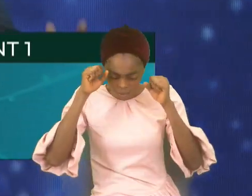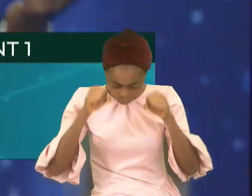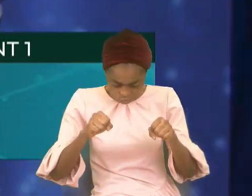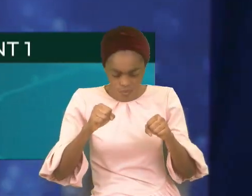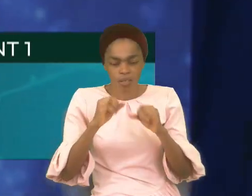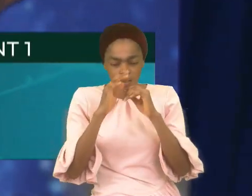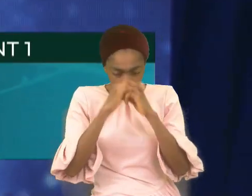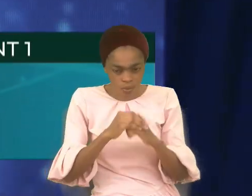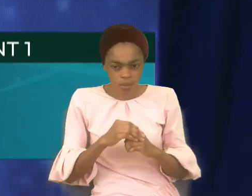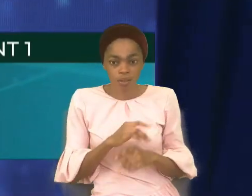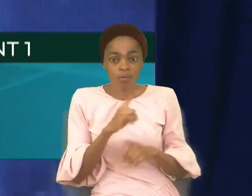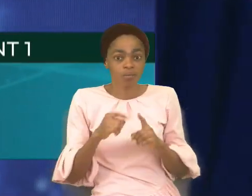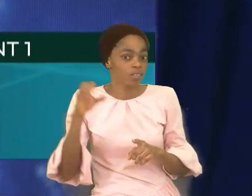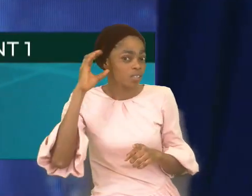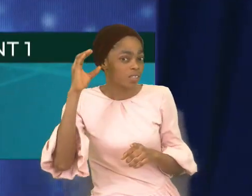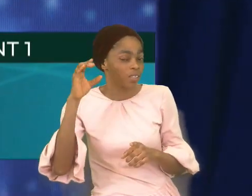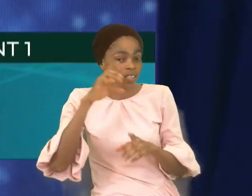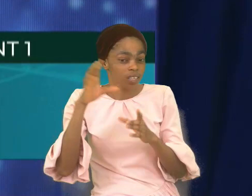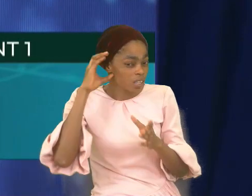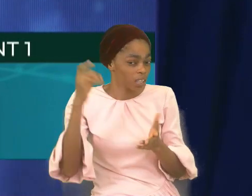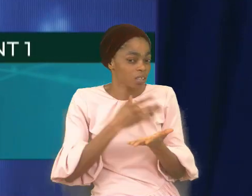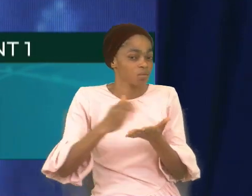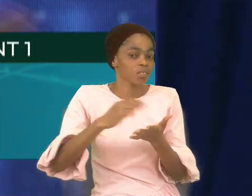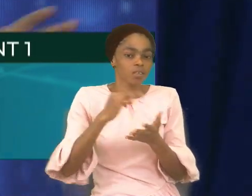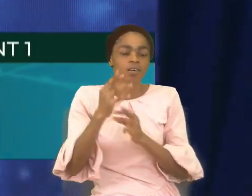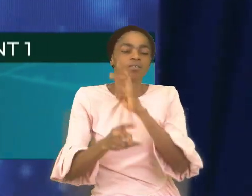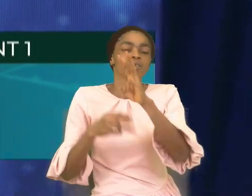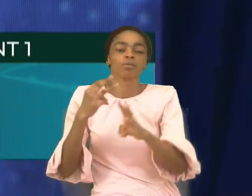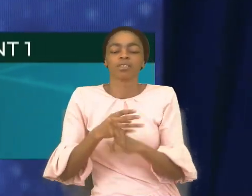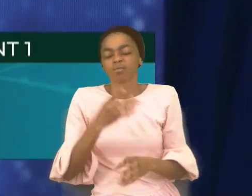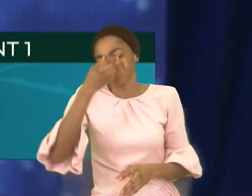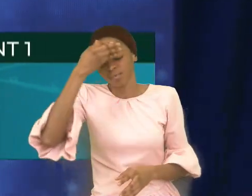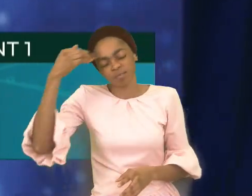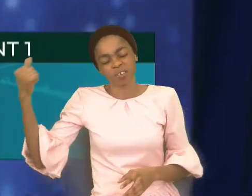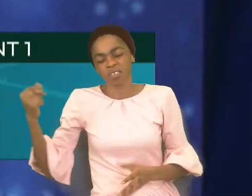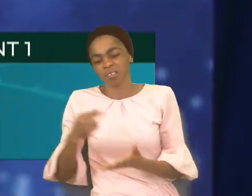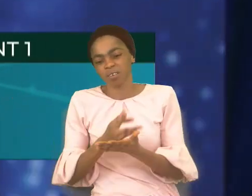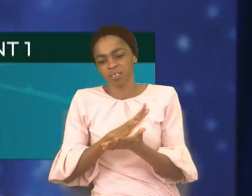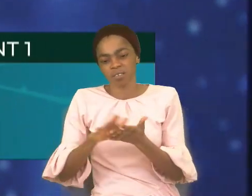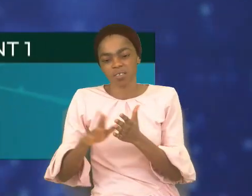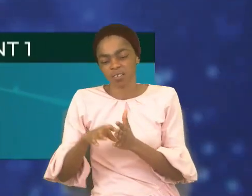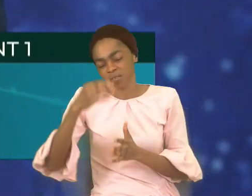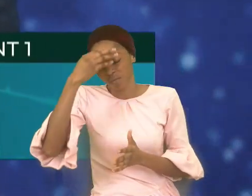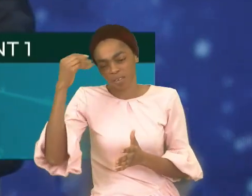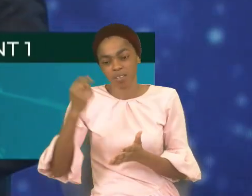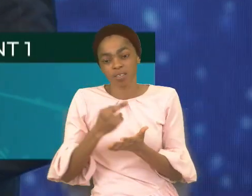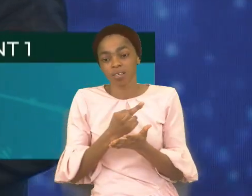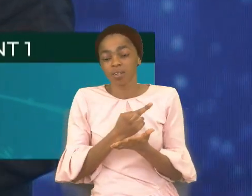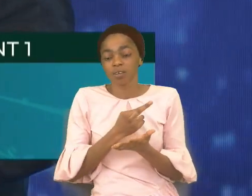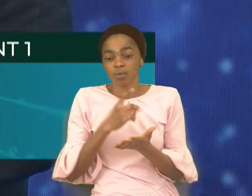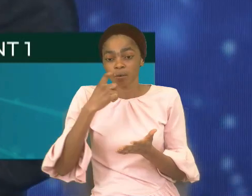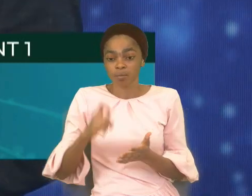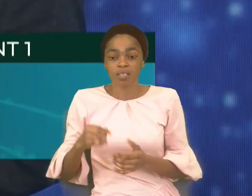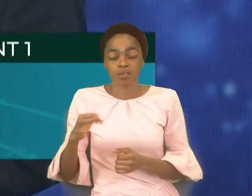and forget the commandments of God. Hear the music of the world and get to your nightclub